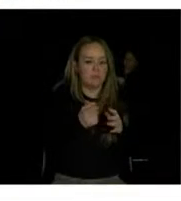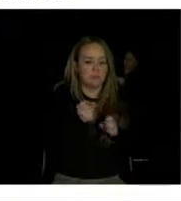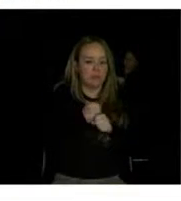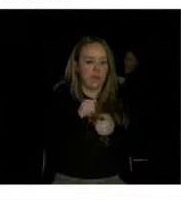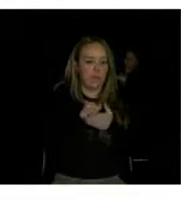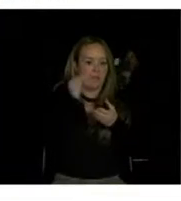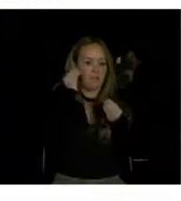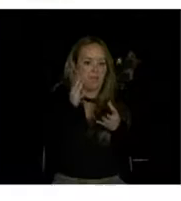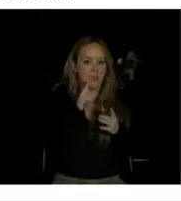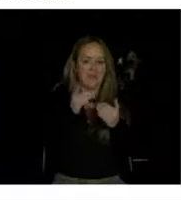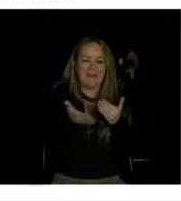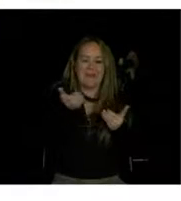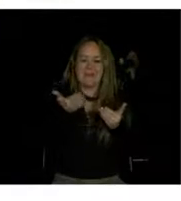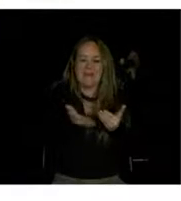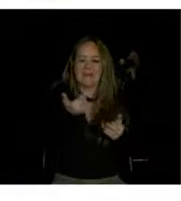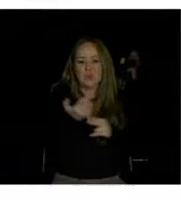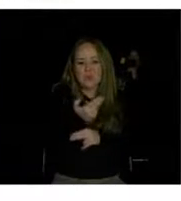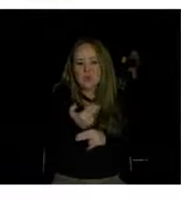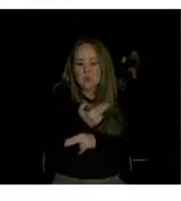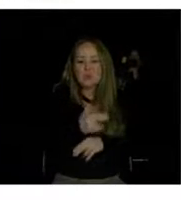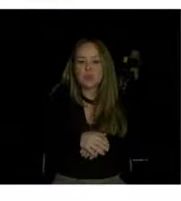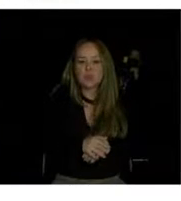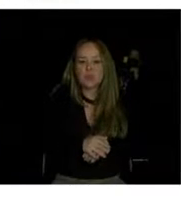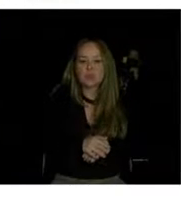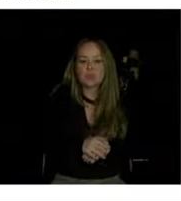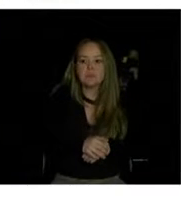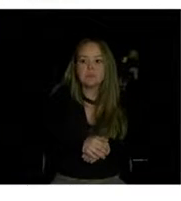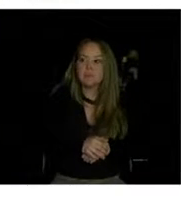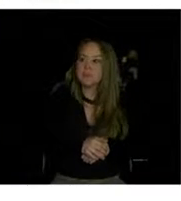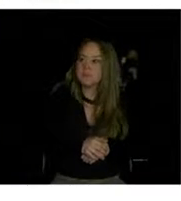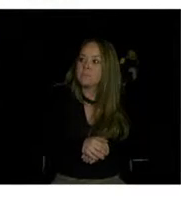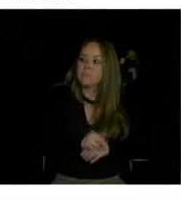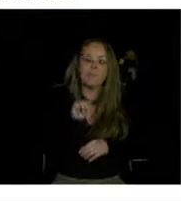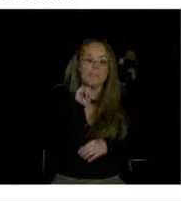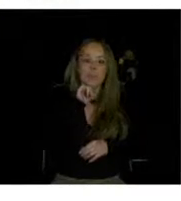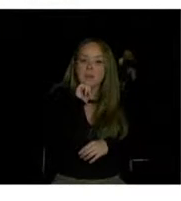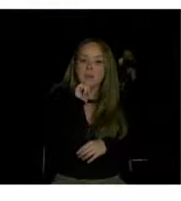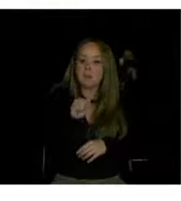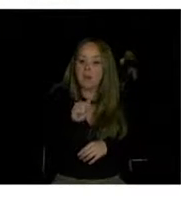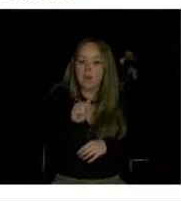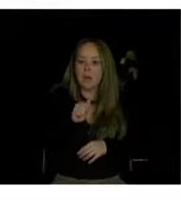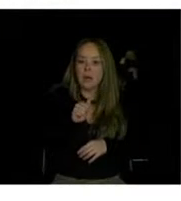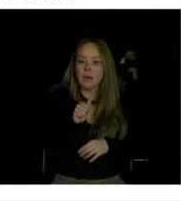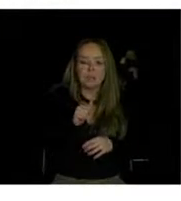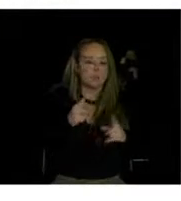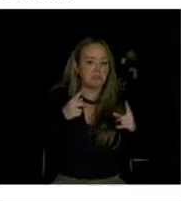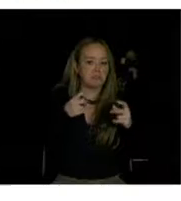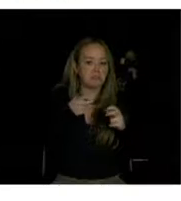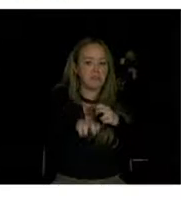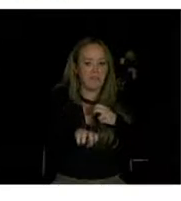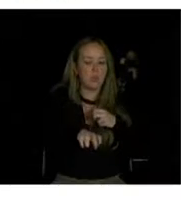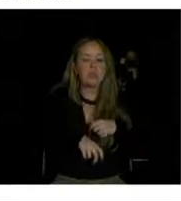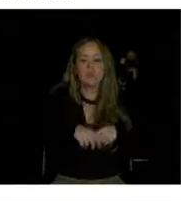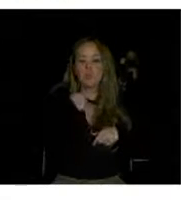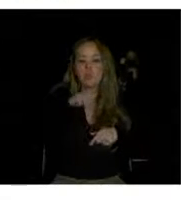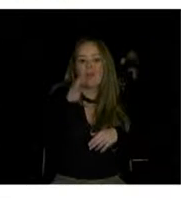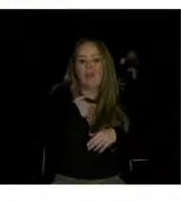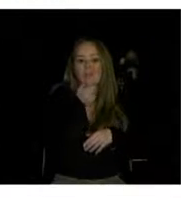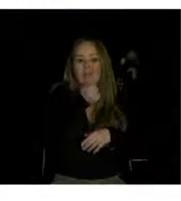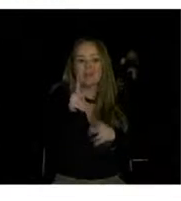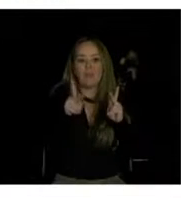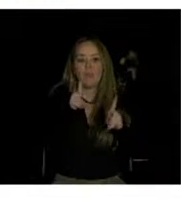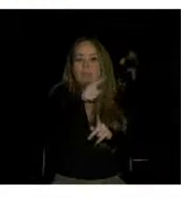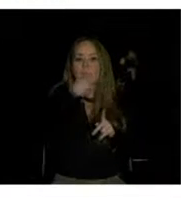It's very easy to use, so it's not going to be cumbersome, and we will have several people